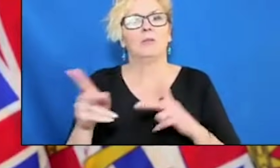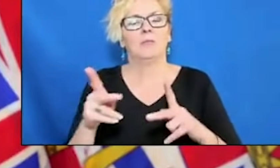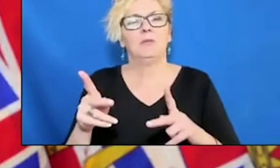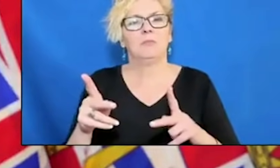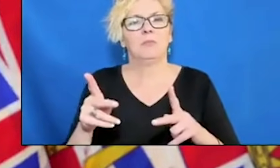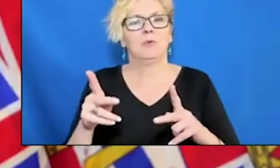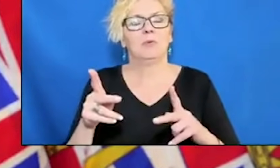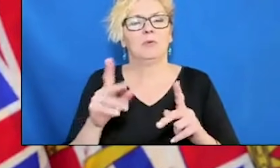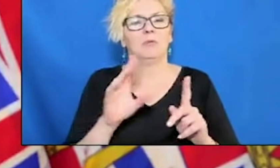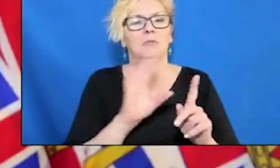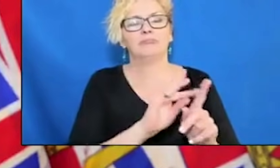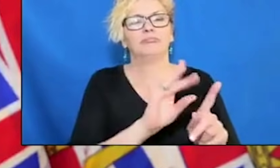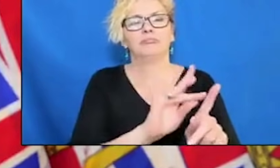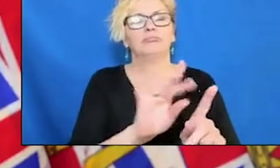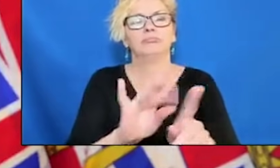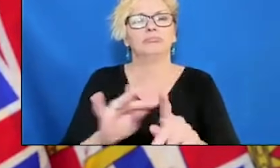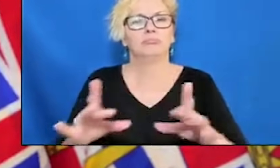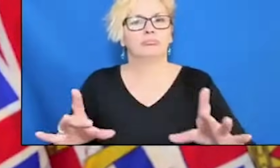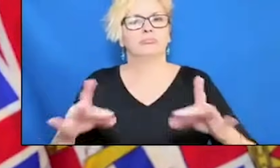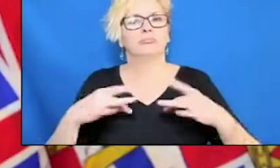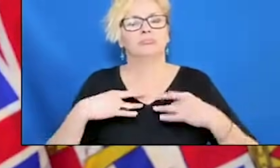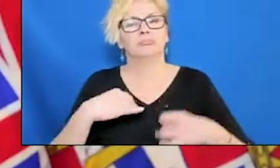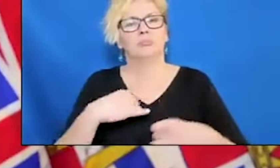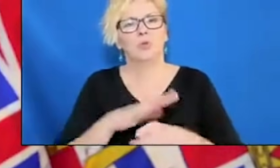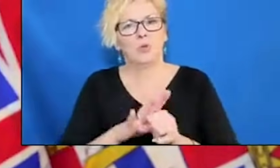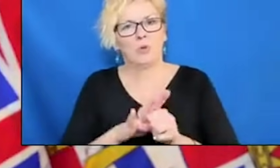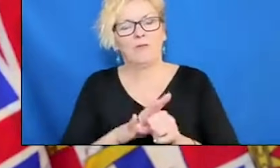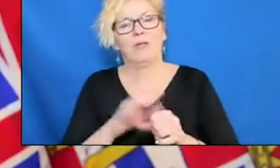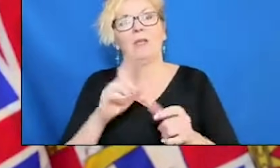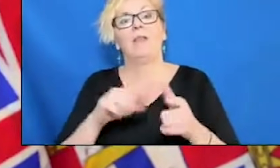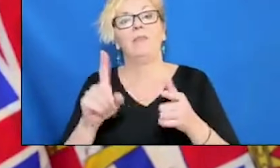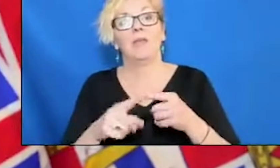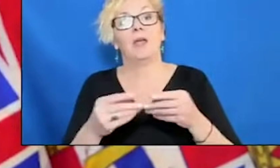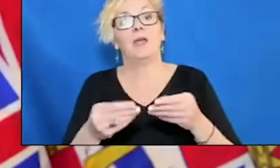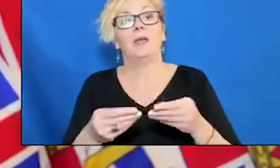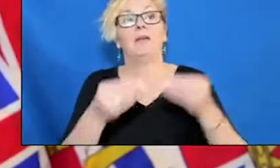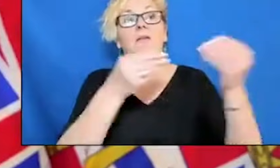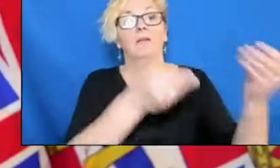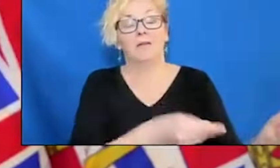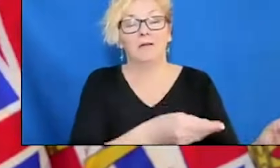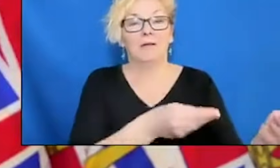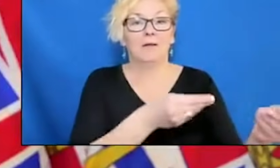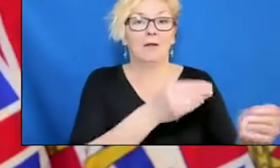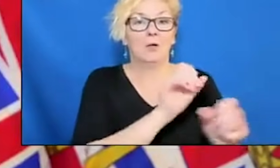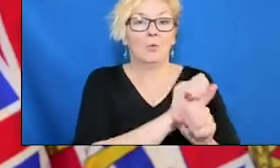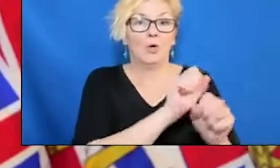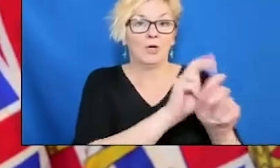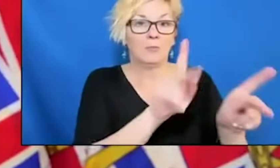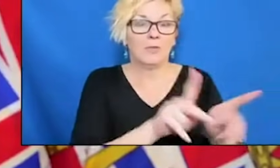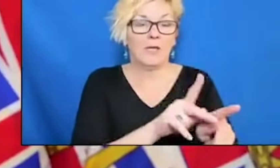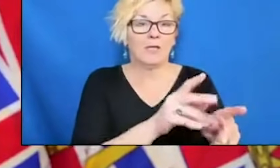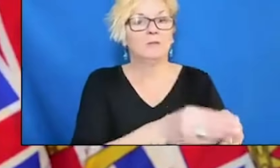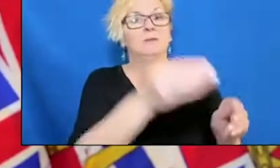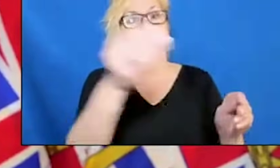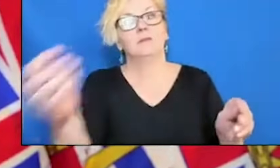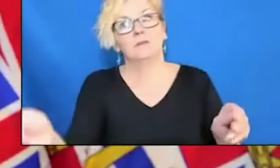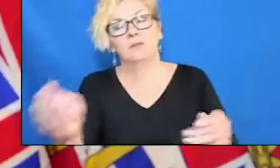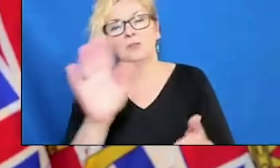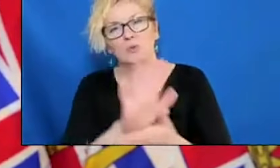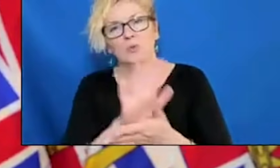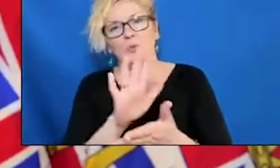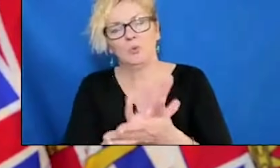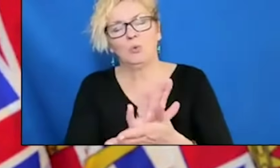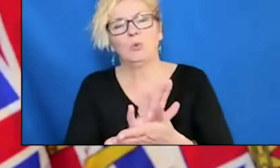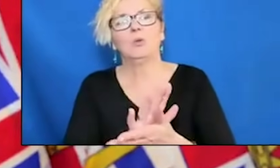or dozens of infections that then spill over into people's workplaces, into schools, and school exposures. So these